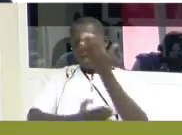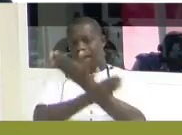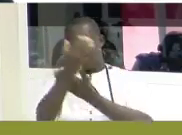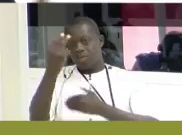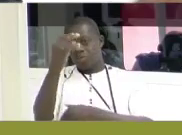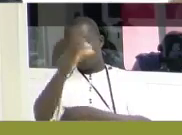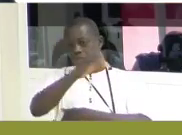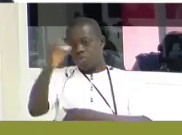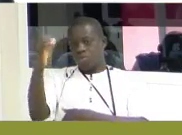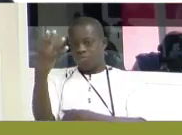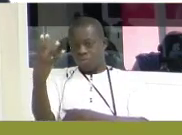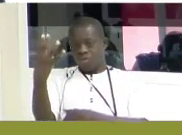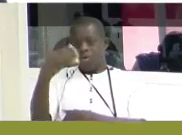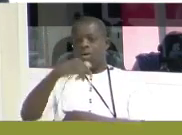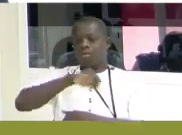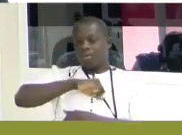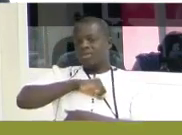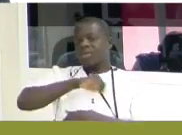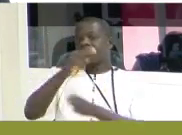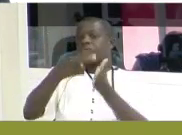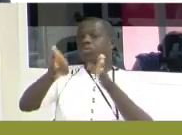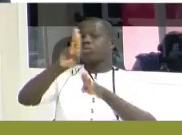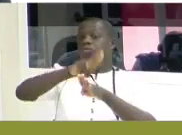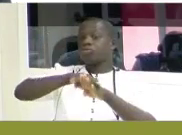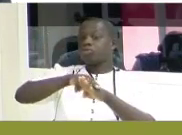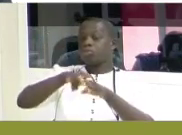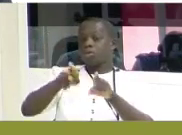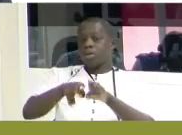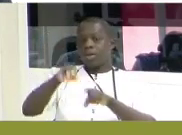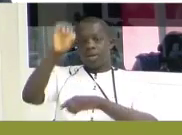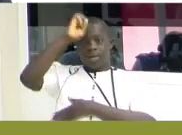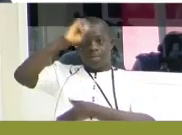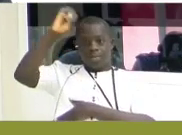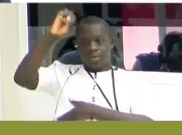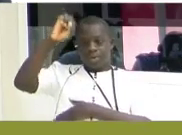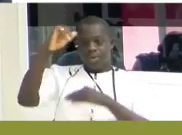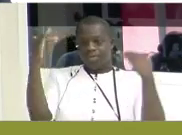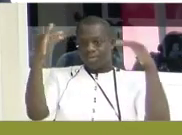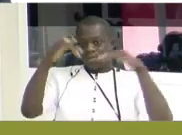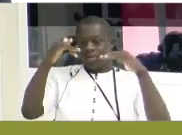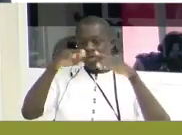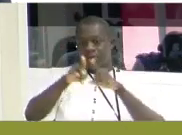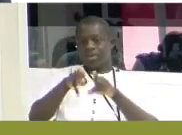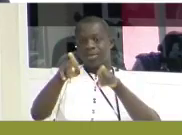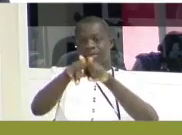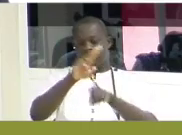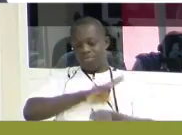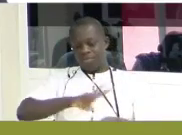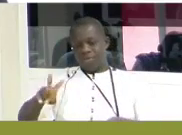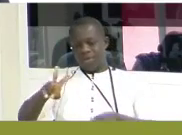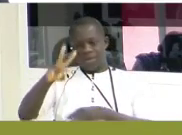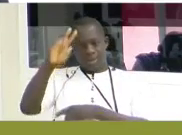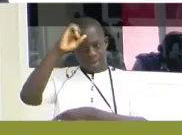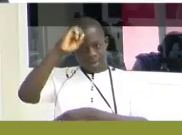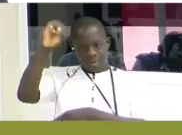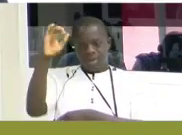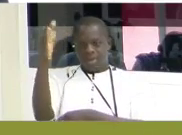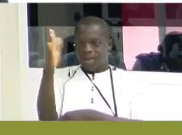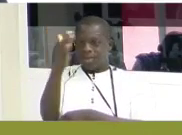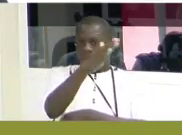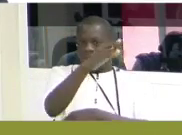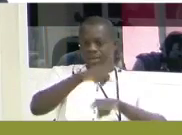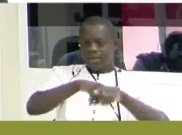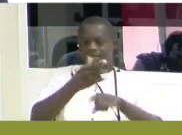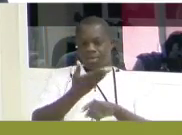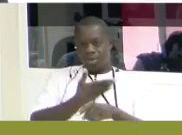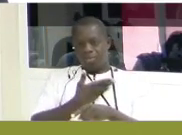presidential functions, be it or even the vice president as well. Anytime there is a coverage, they will call us, but not